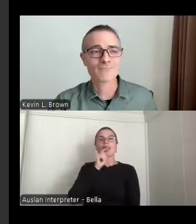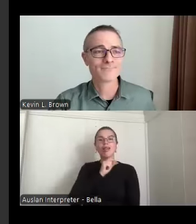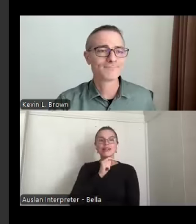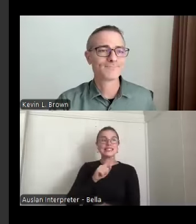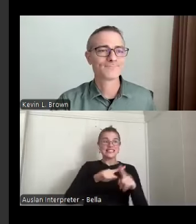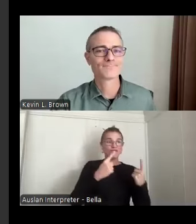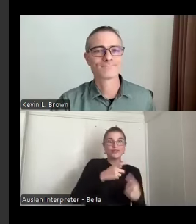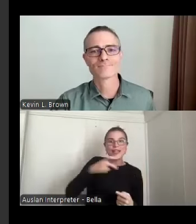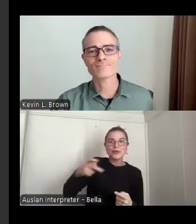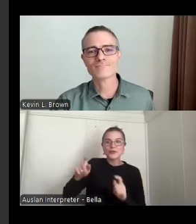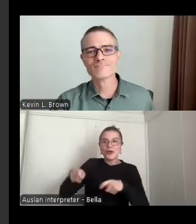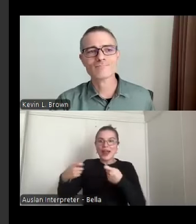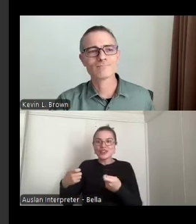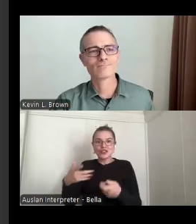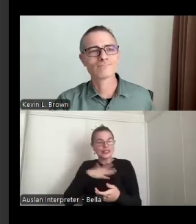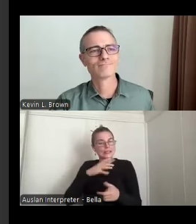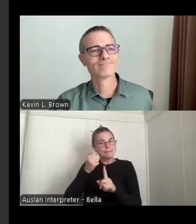it.